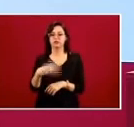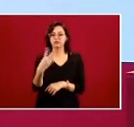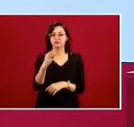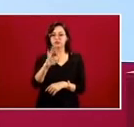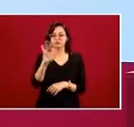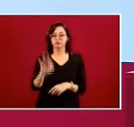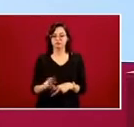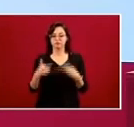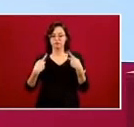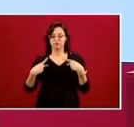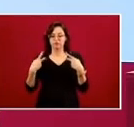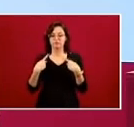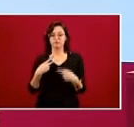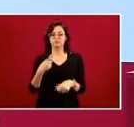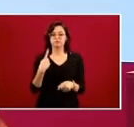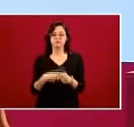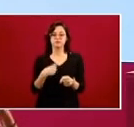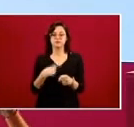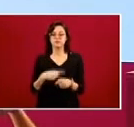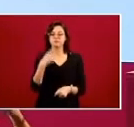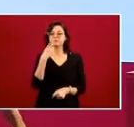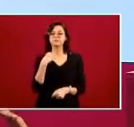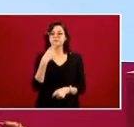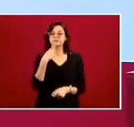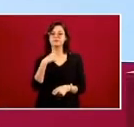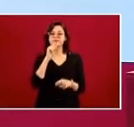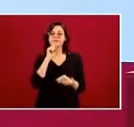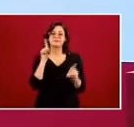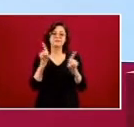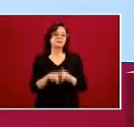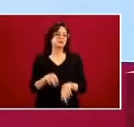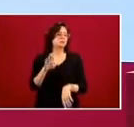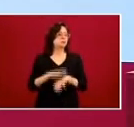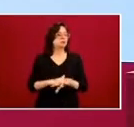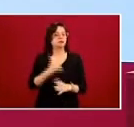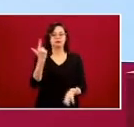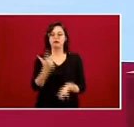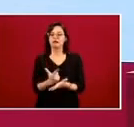We are one of the countries with the highest amount of diabetic